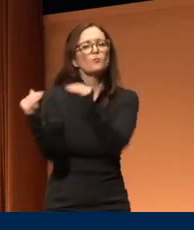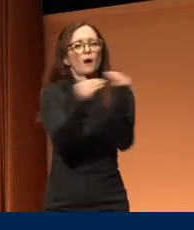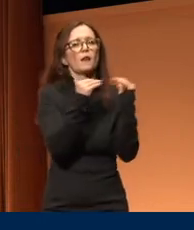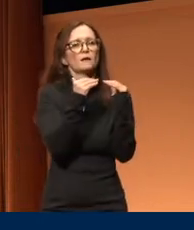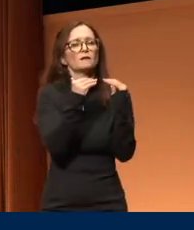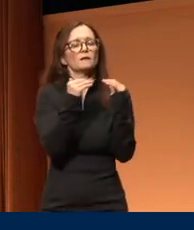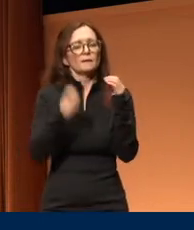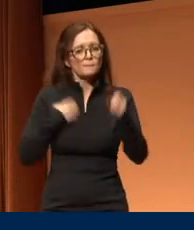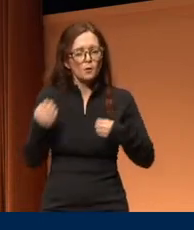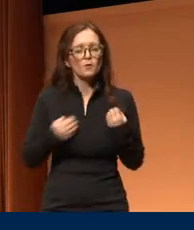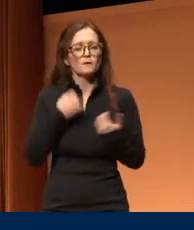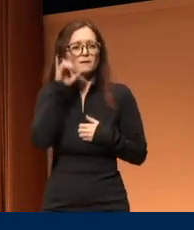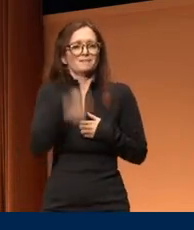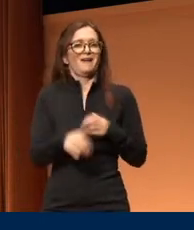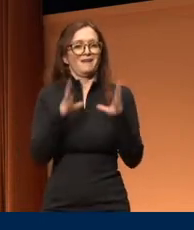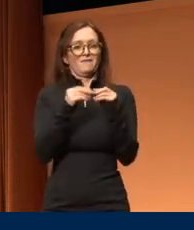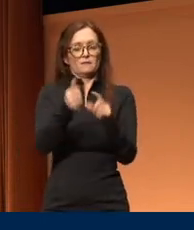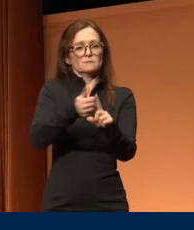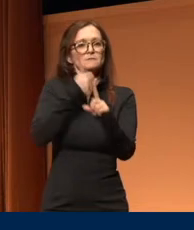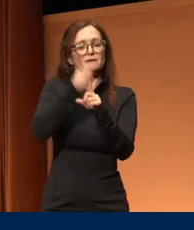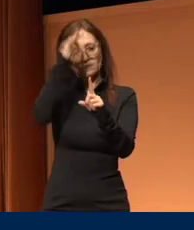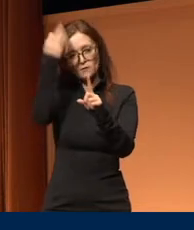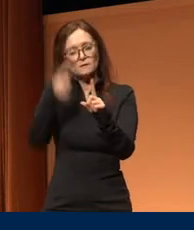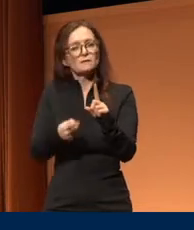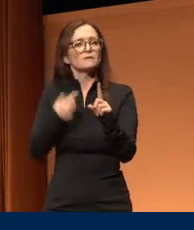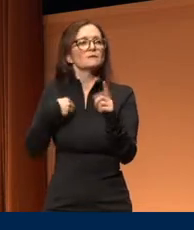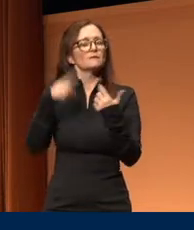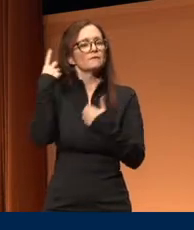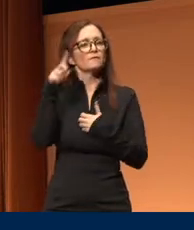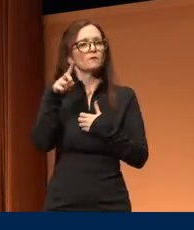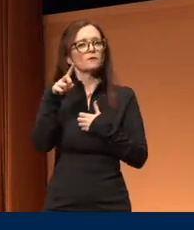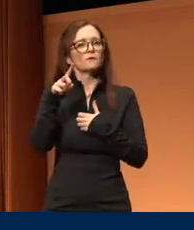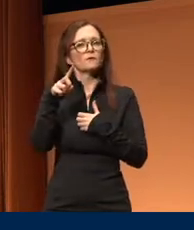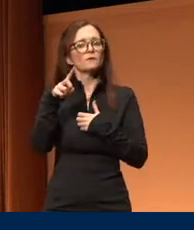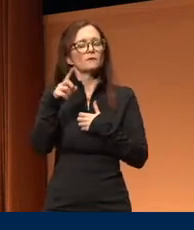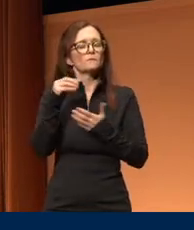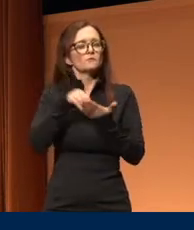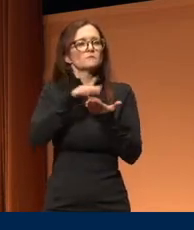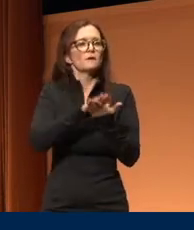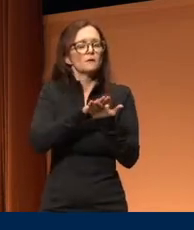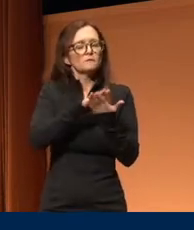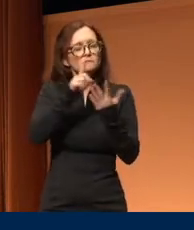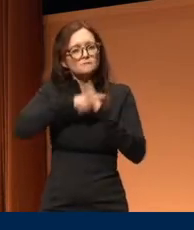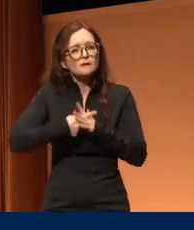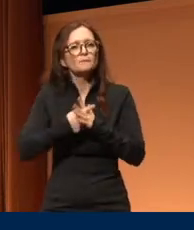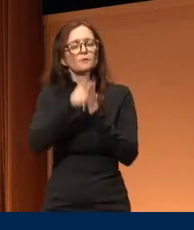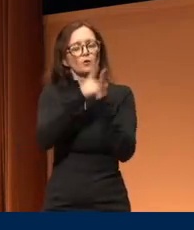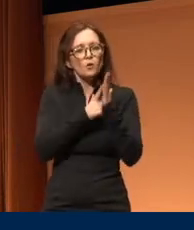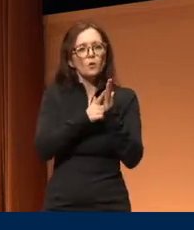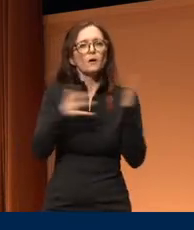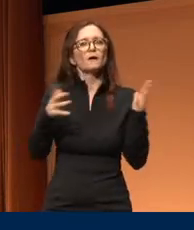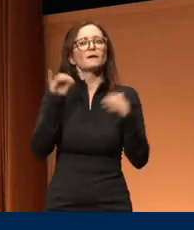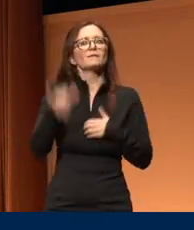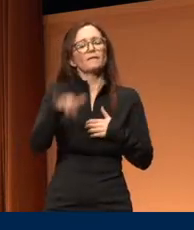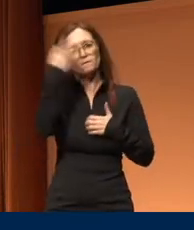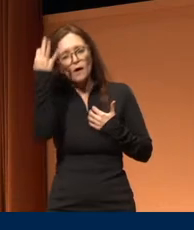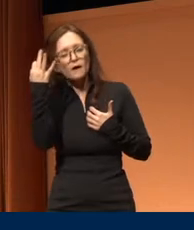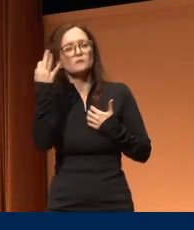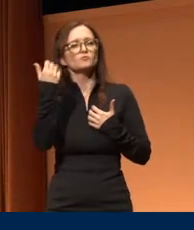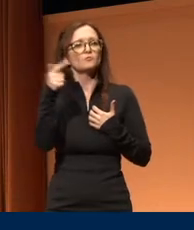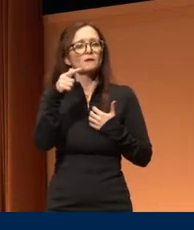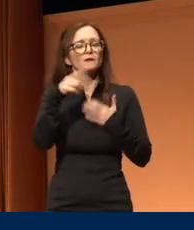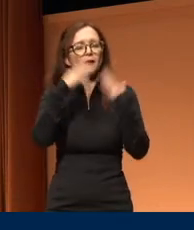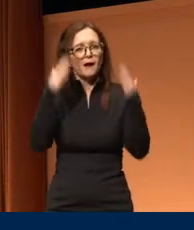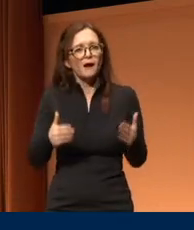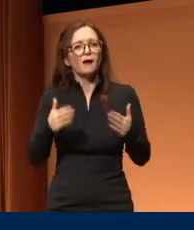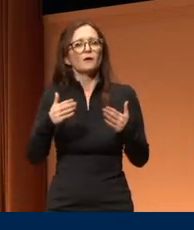topics. This convention in France was tasked with formulating law proposals to curb French greenhouse gas emissions in a way